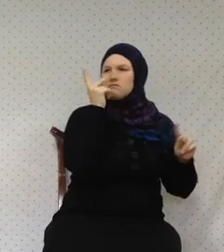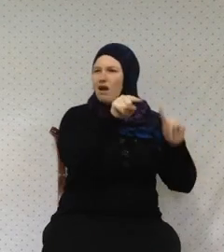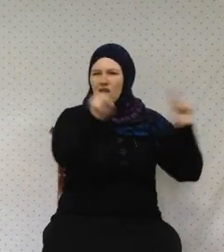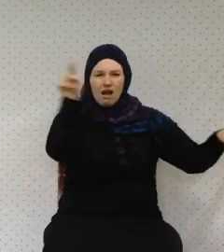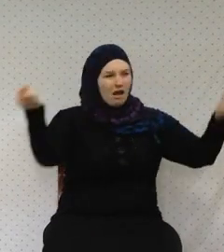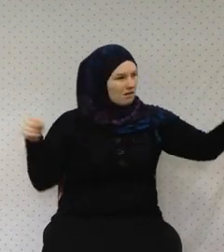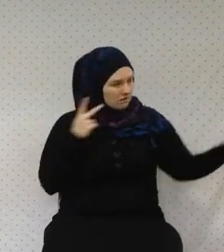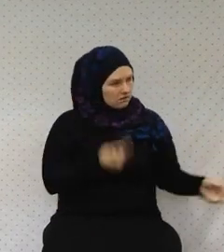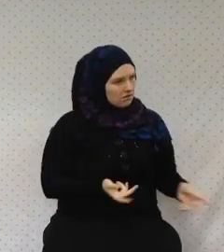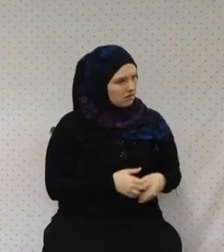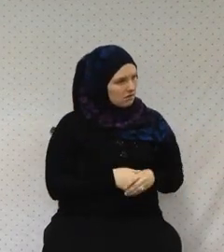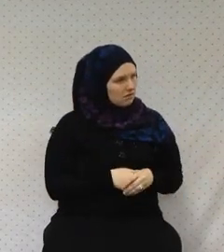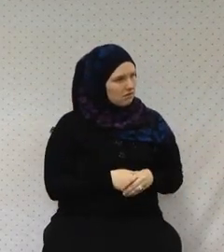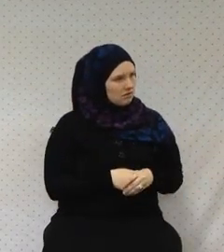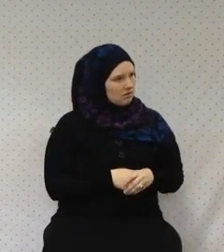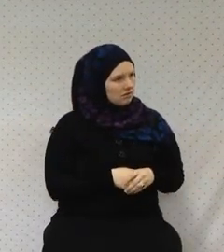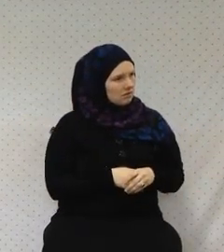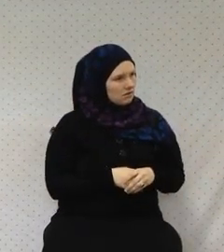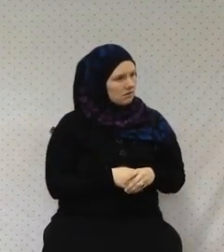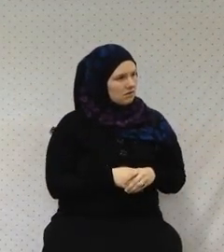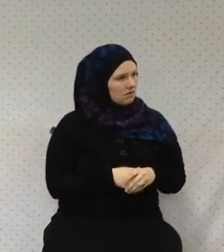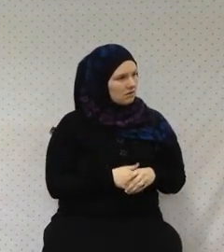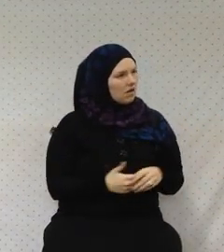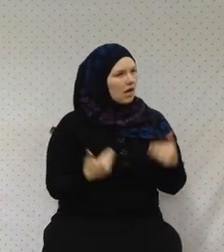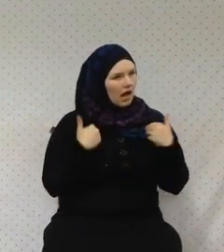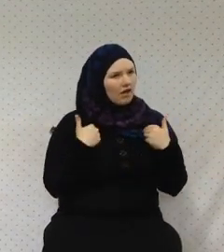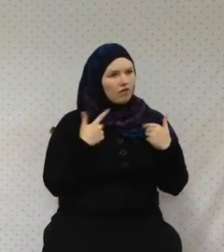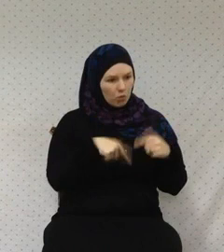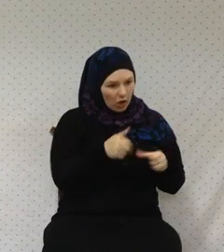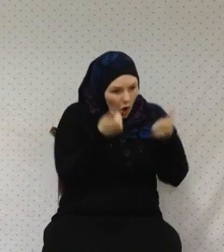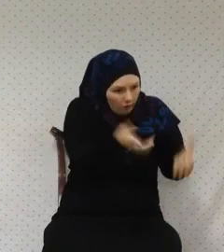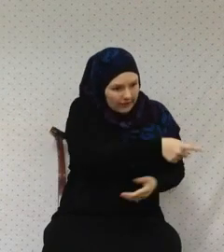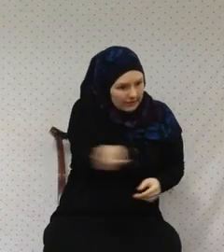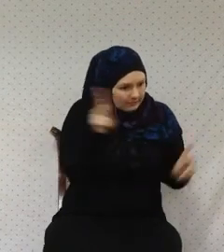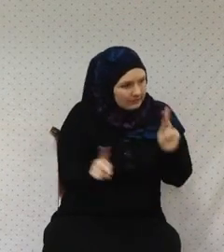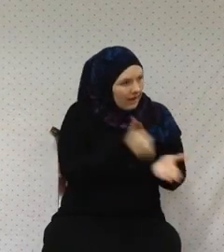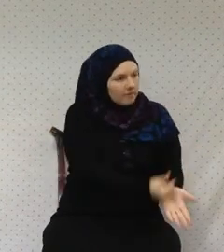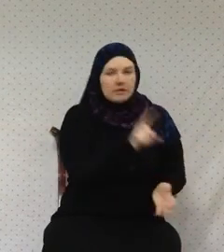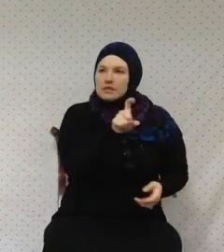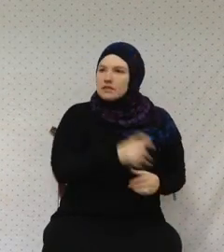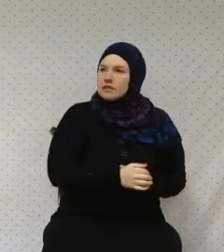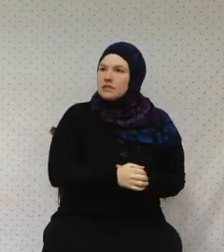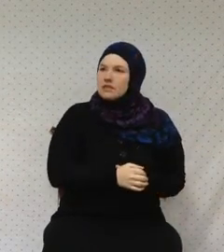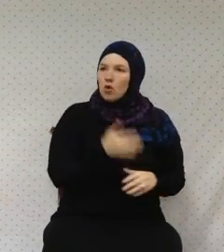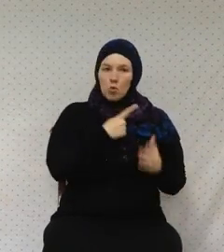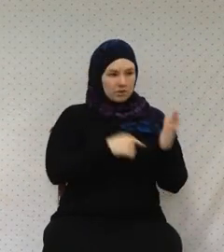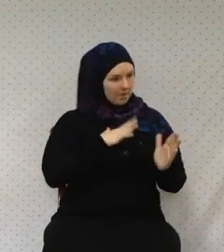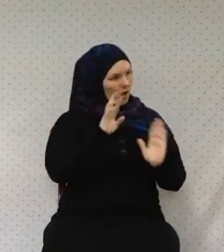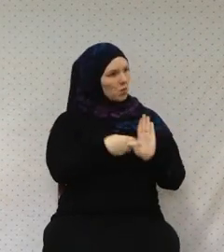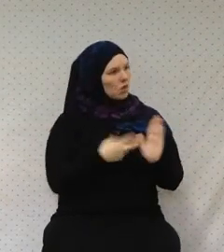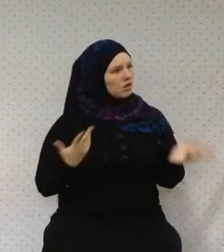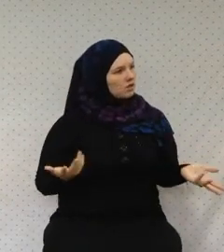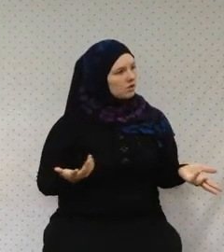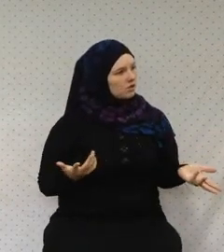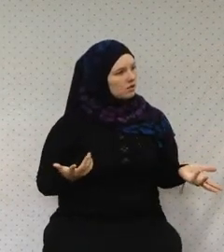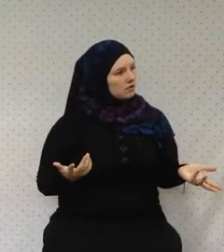there? And we don't ask ourselves, have we offered them anything? What is our role?